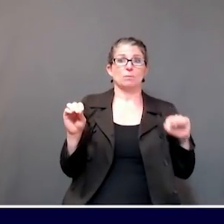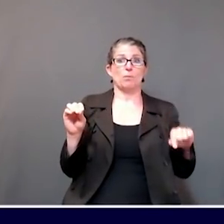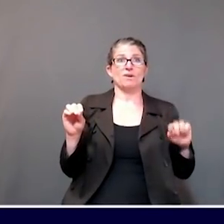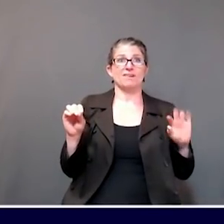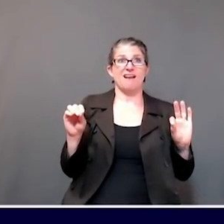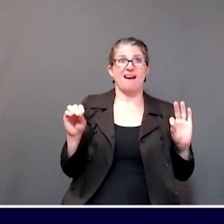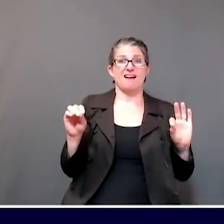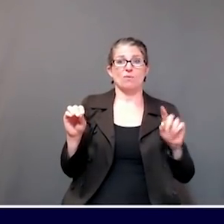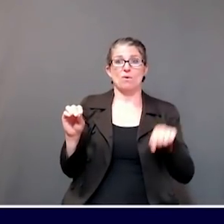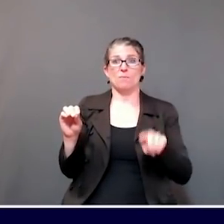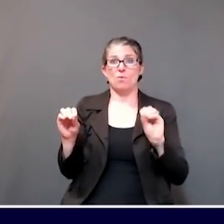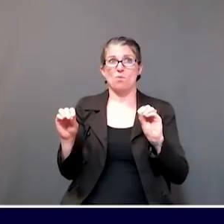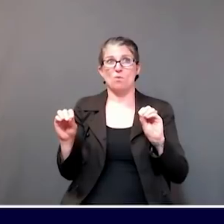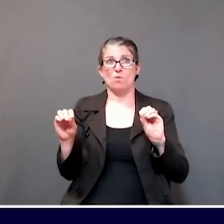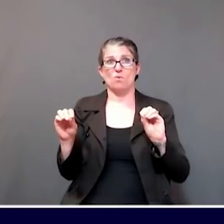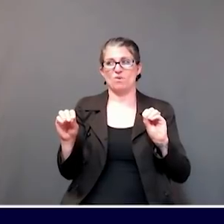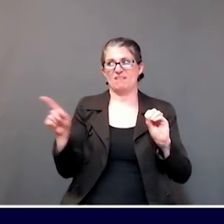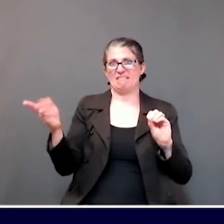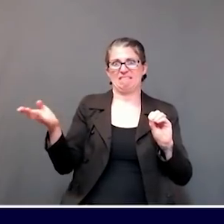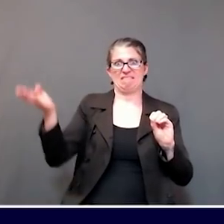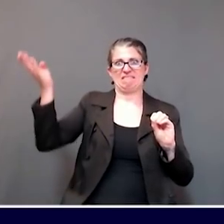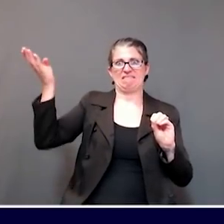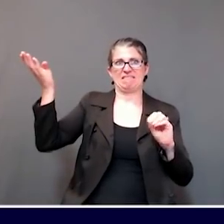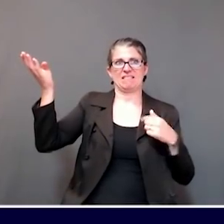there's a ways to go. Thank you.